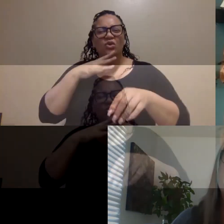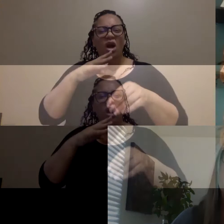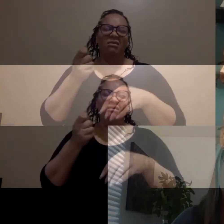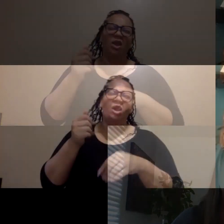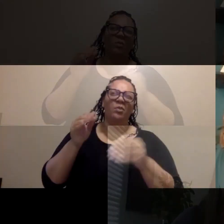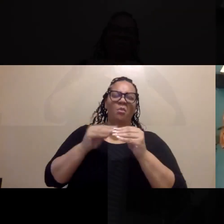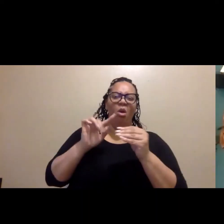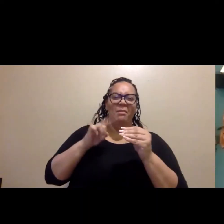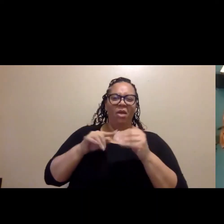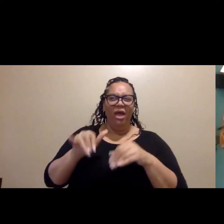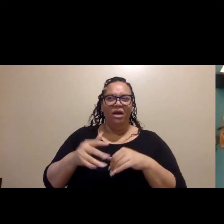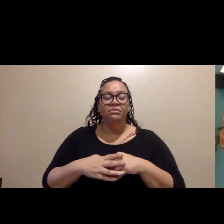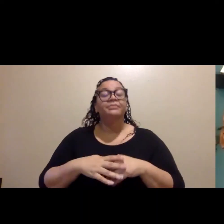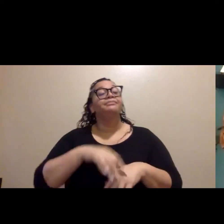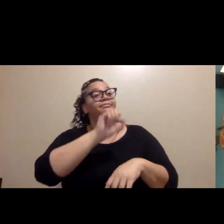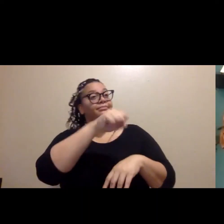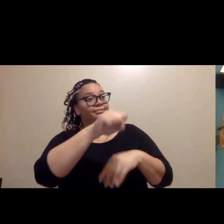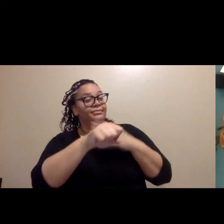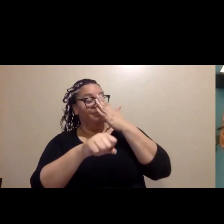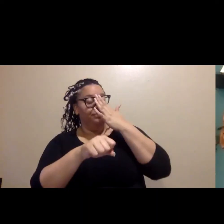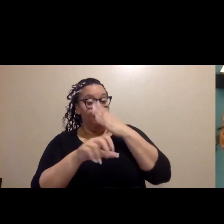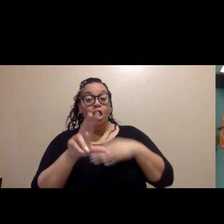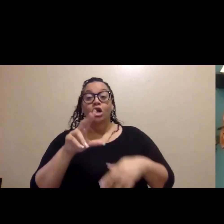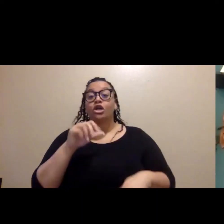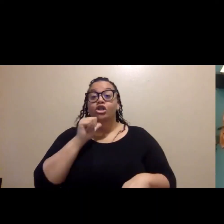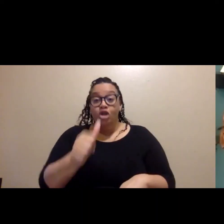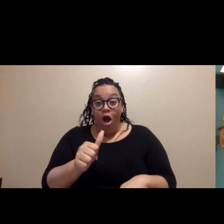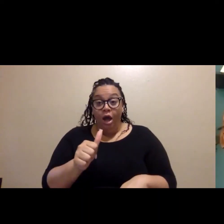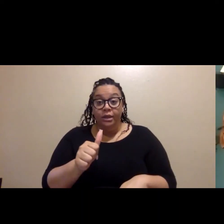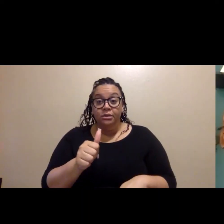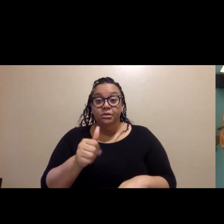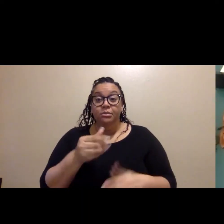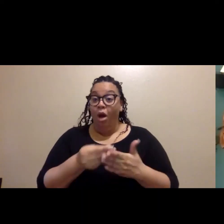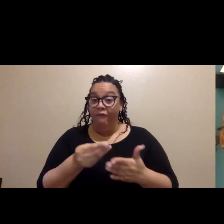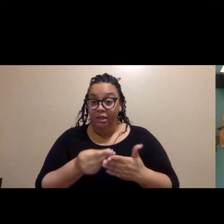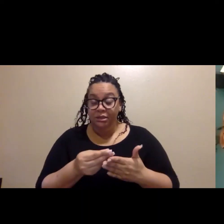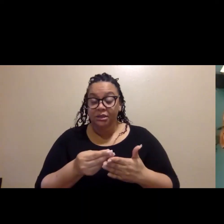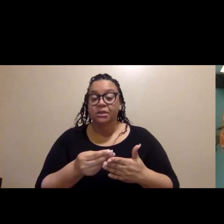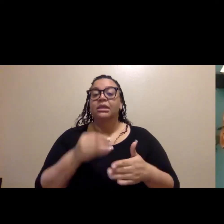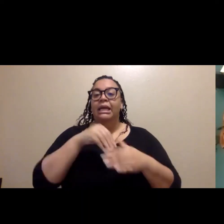It is a nonprofit. It's the Healing Justice Collective of Central Oregon.